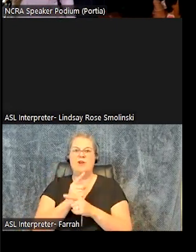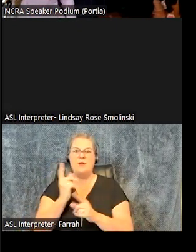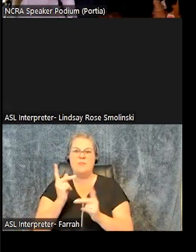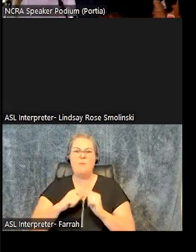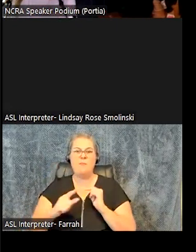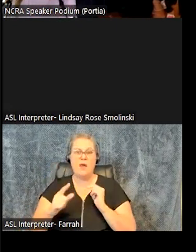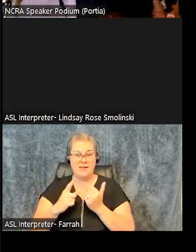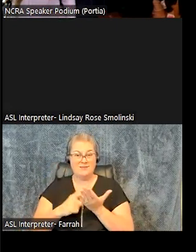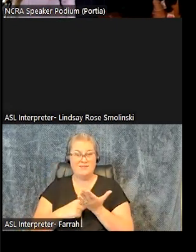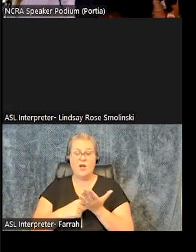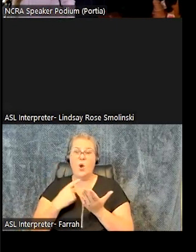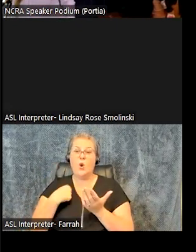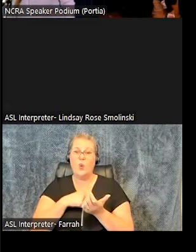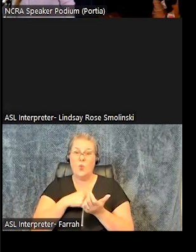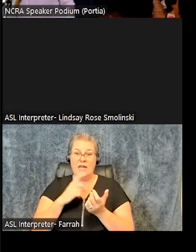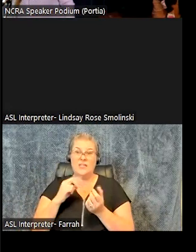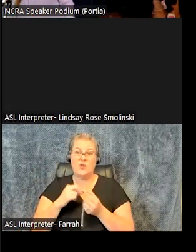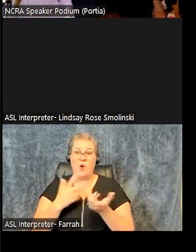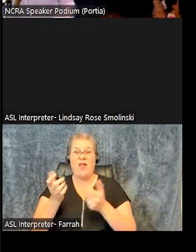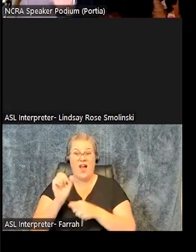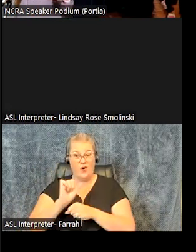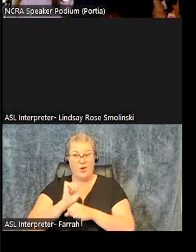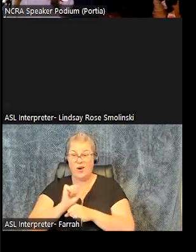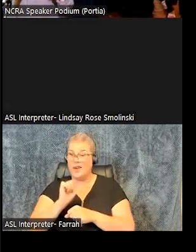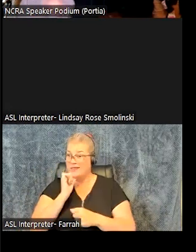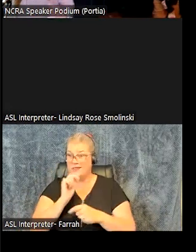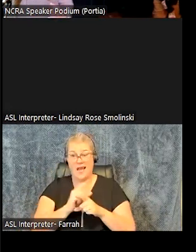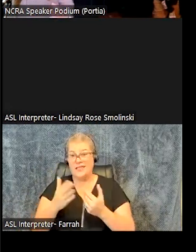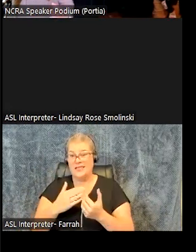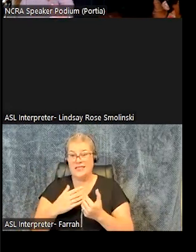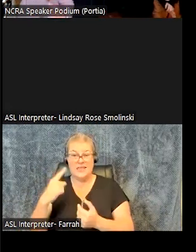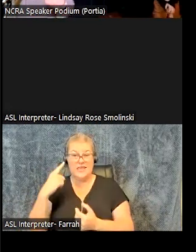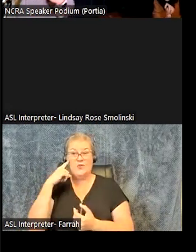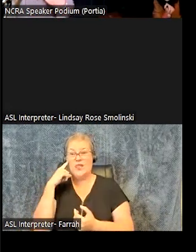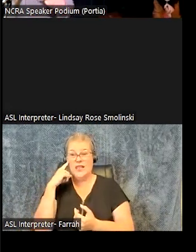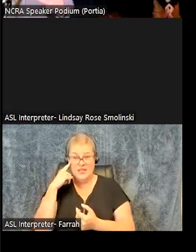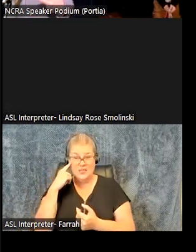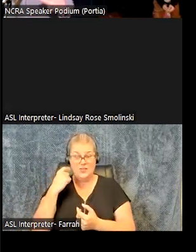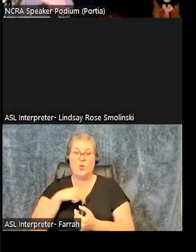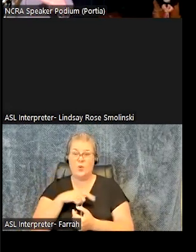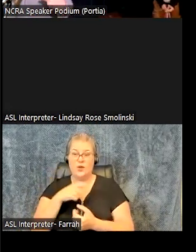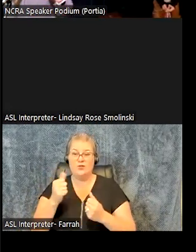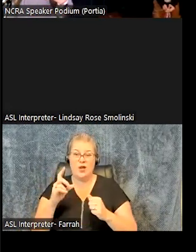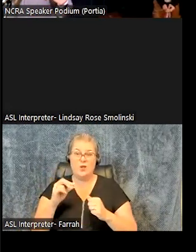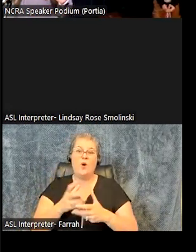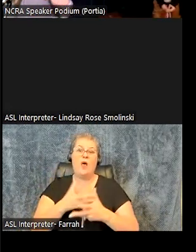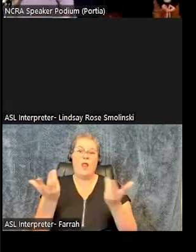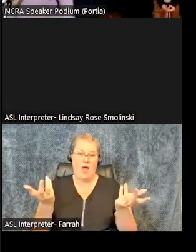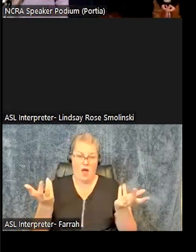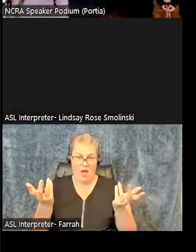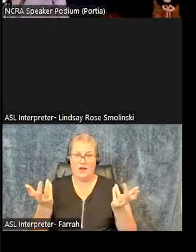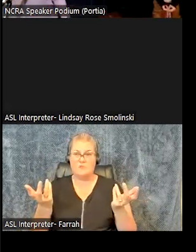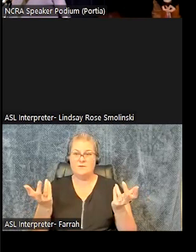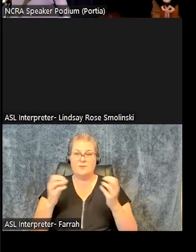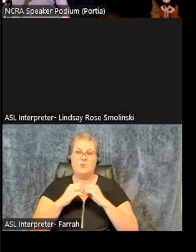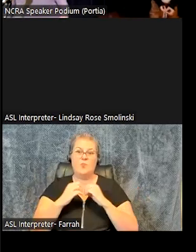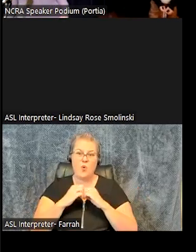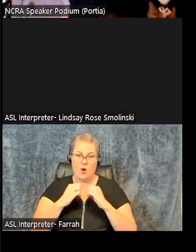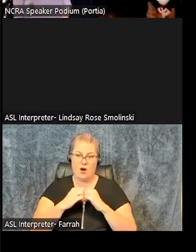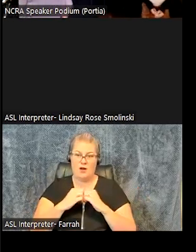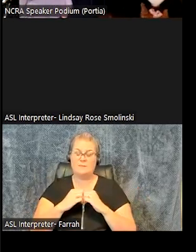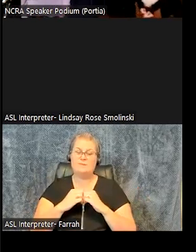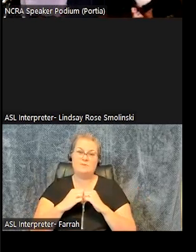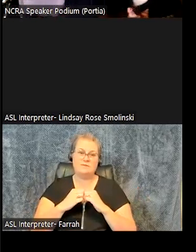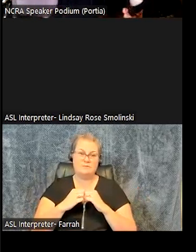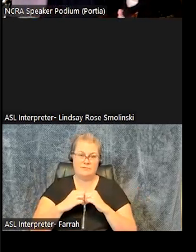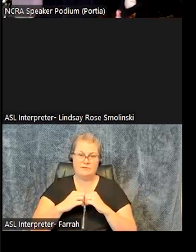put a lot of boots to the ground to try and get both the material suppliers and the entrepreneurs that are interested.